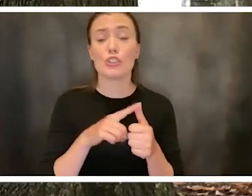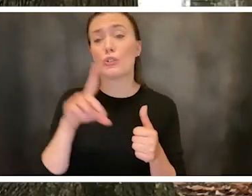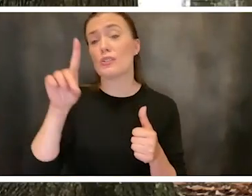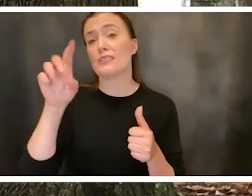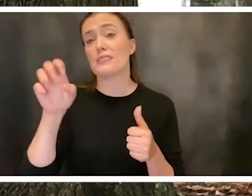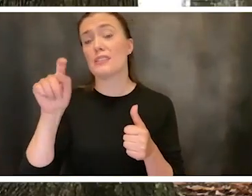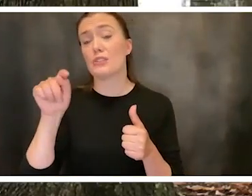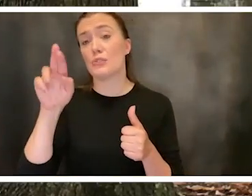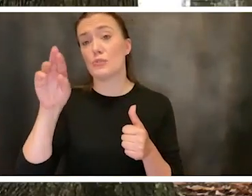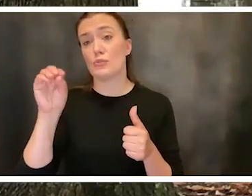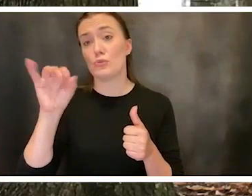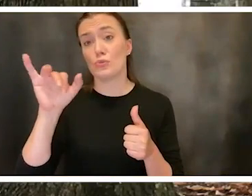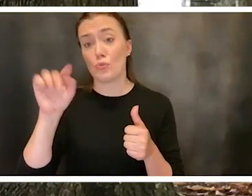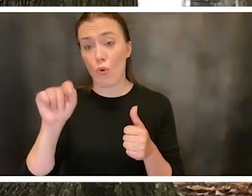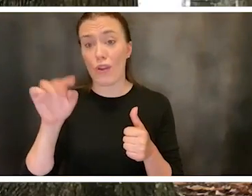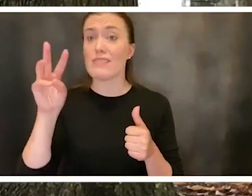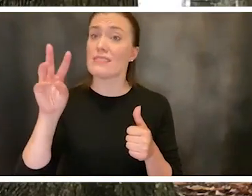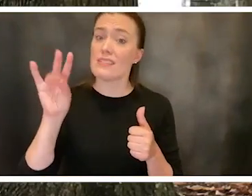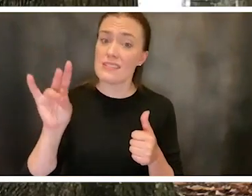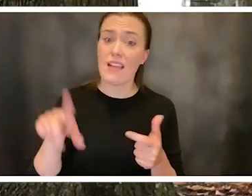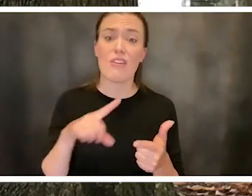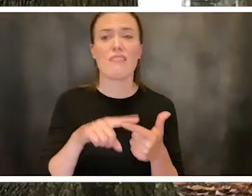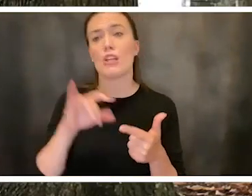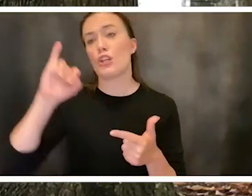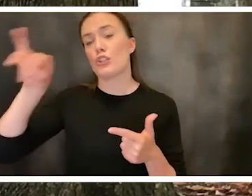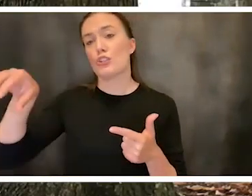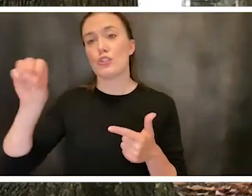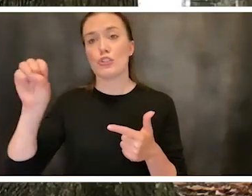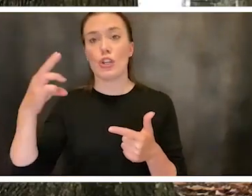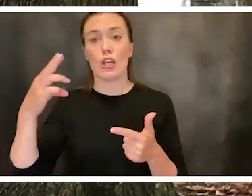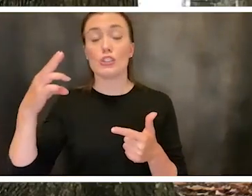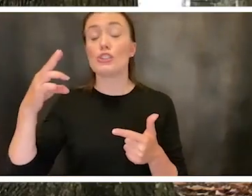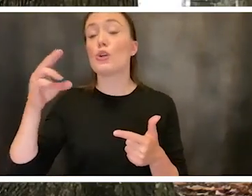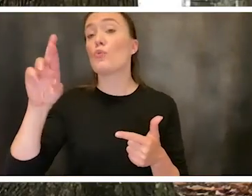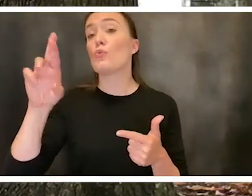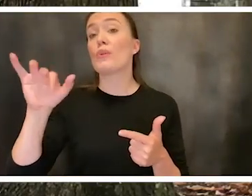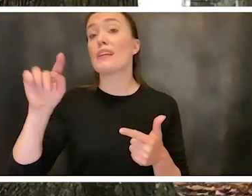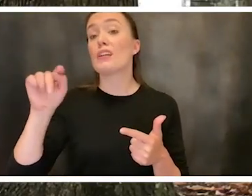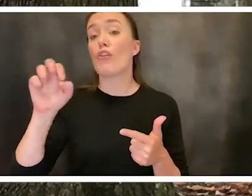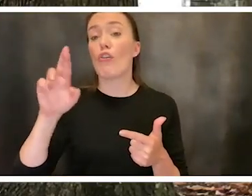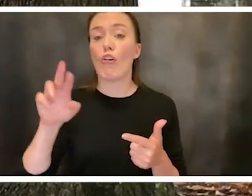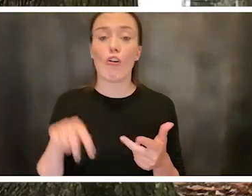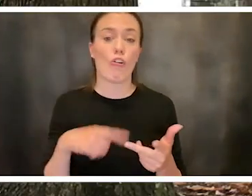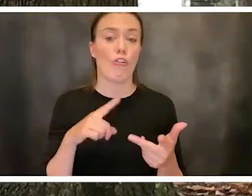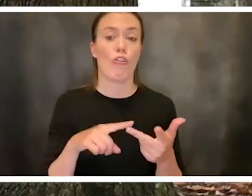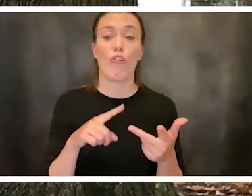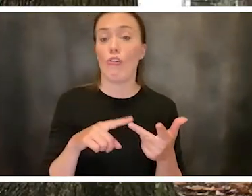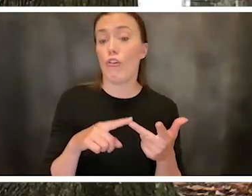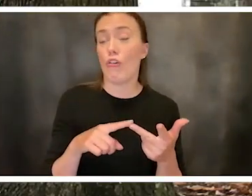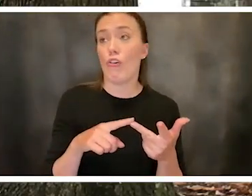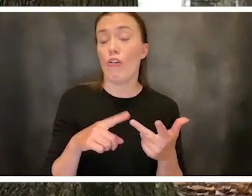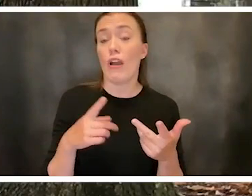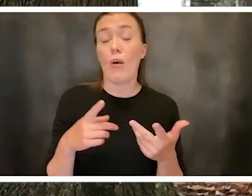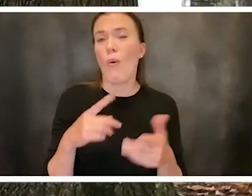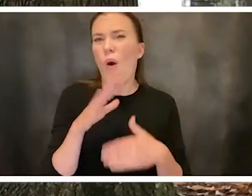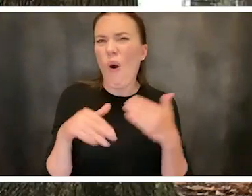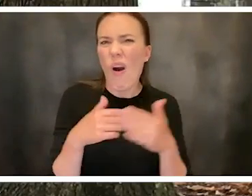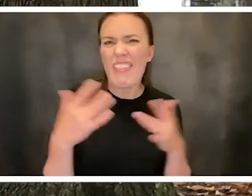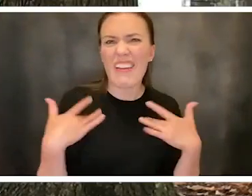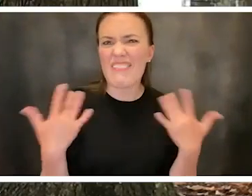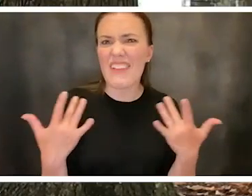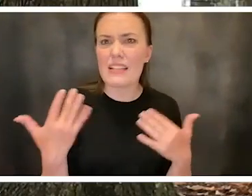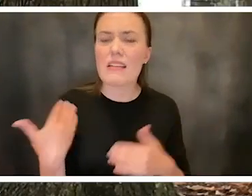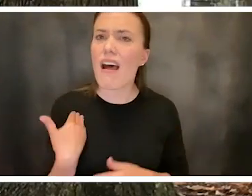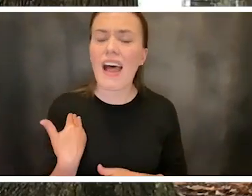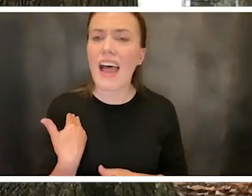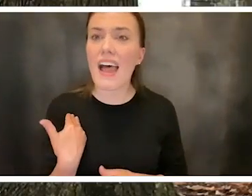all really fun things, you know, that I'd love to continue that kind of yes. thing. But every play, every event has, to my mind anyway, a potential